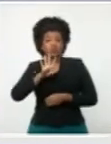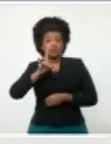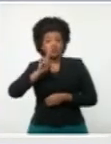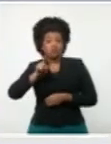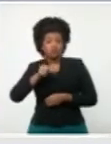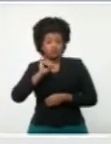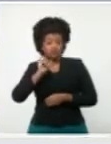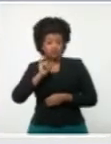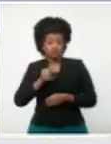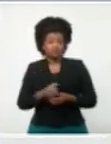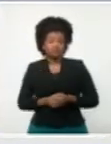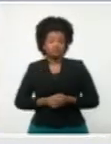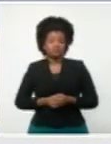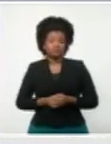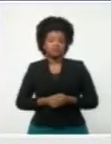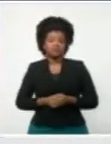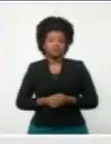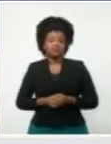cumulative total of